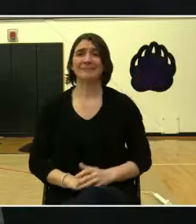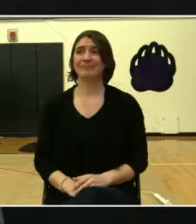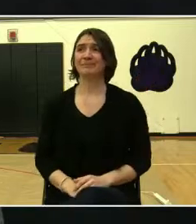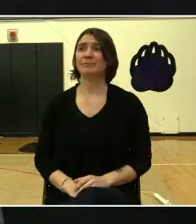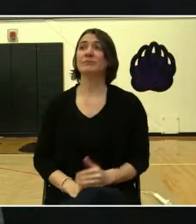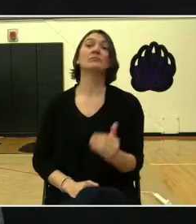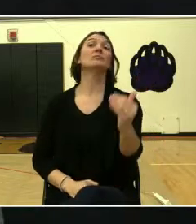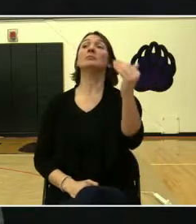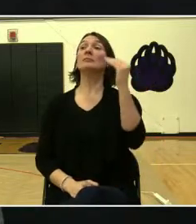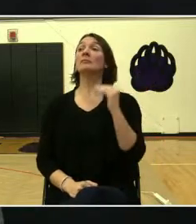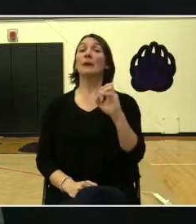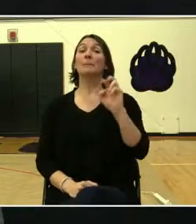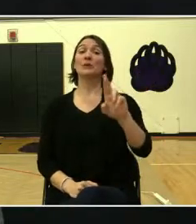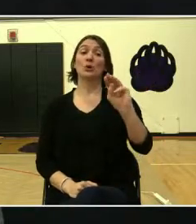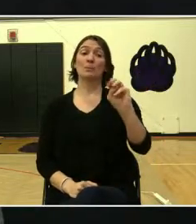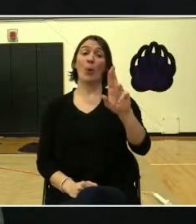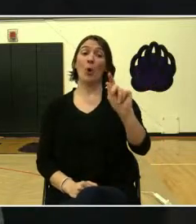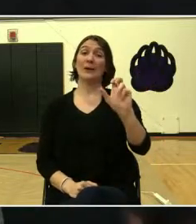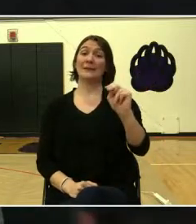Mr